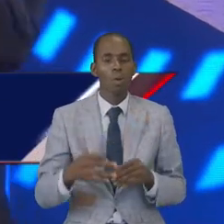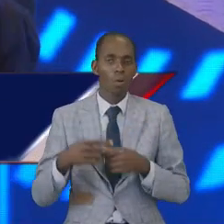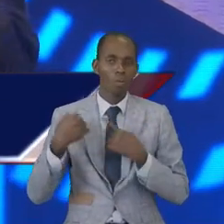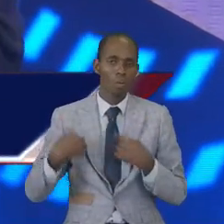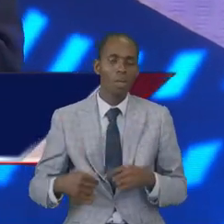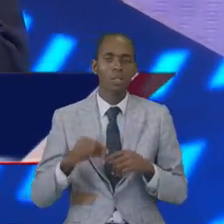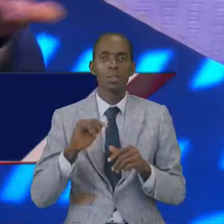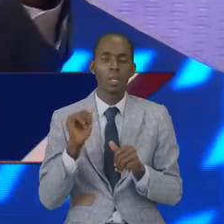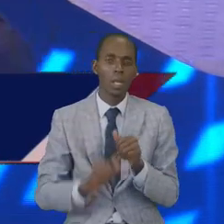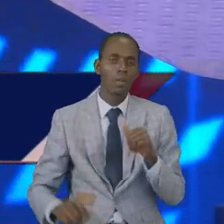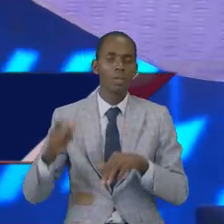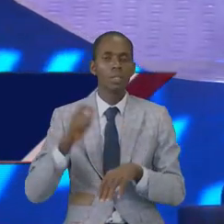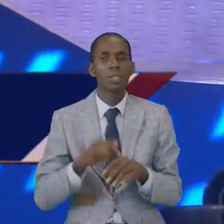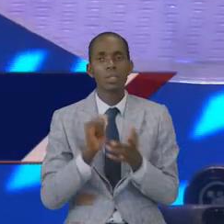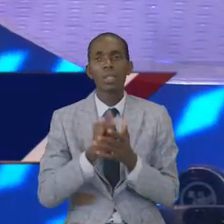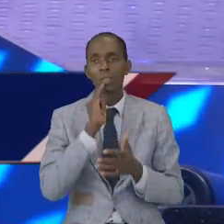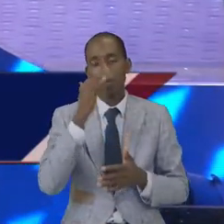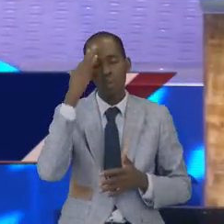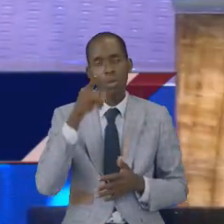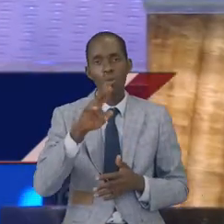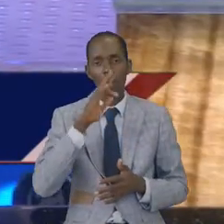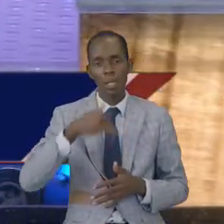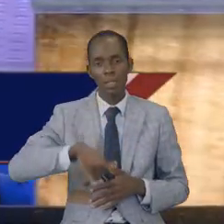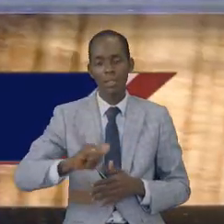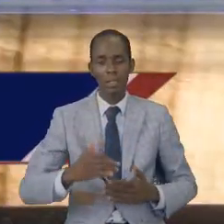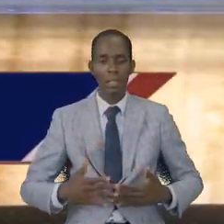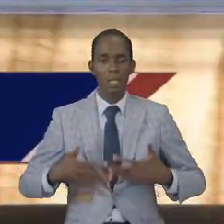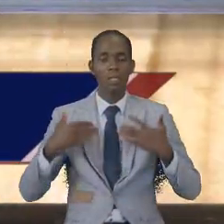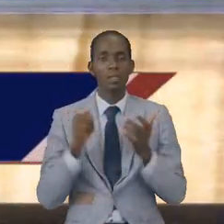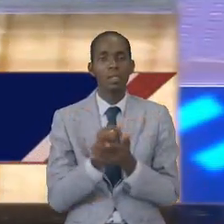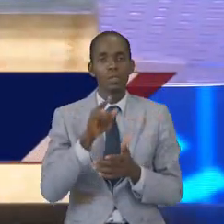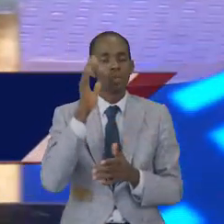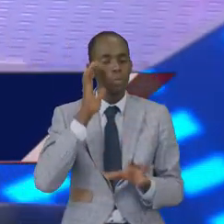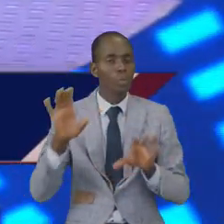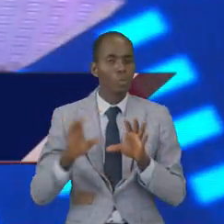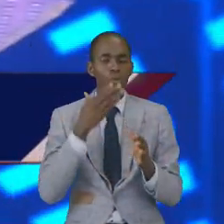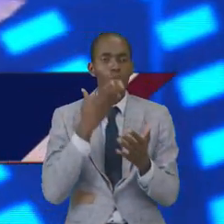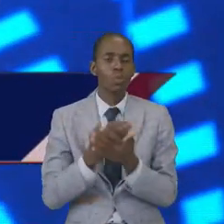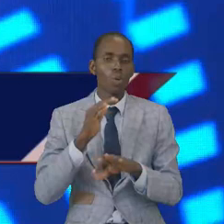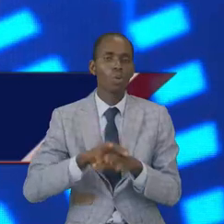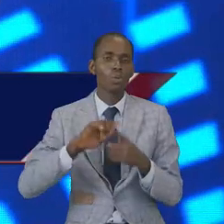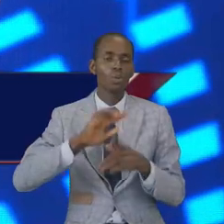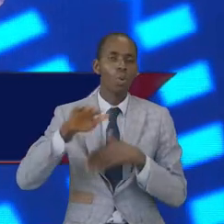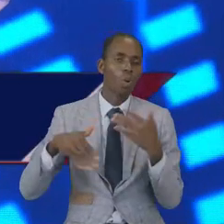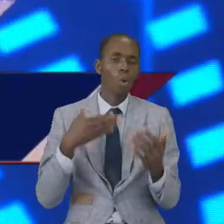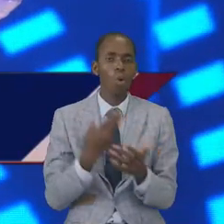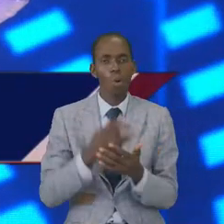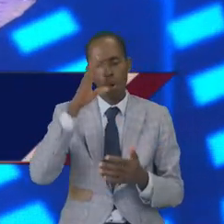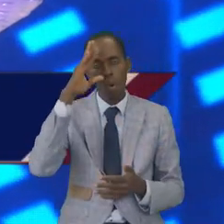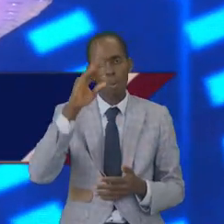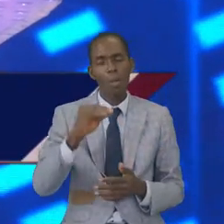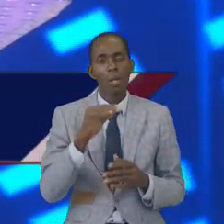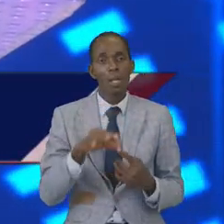day. This is why you're still alive, that you will do good unto all men, especially